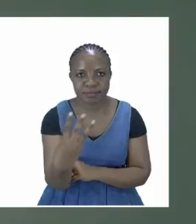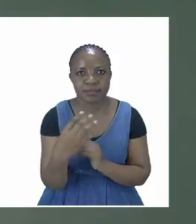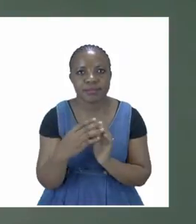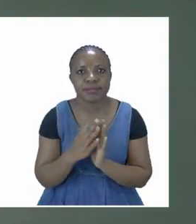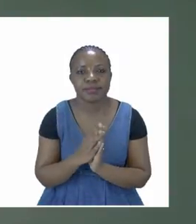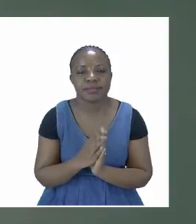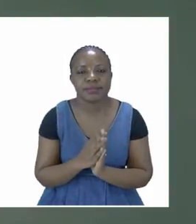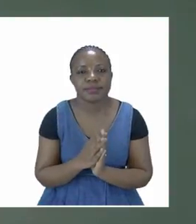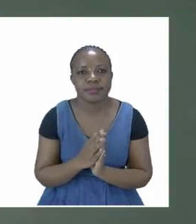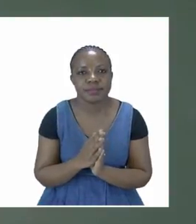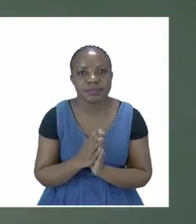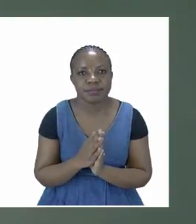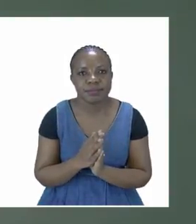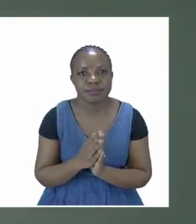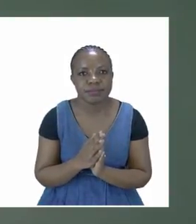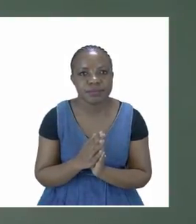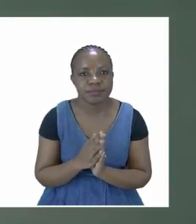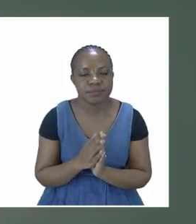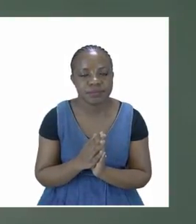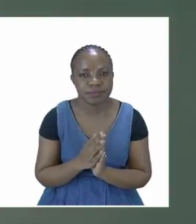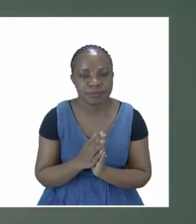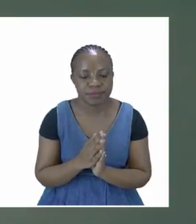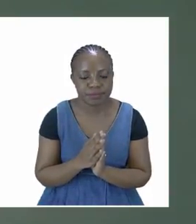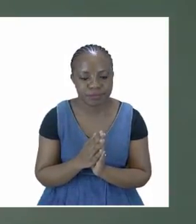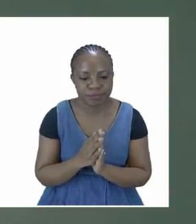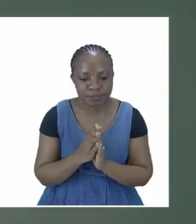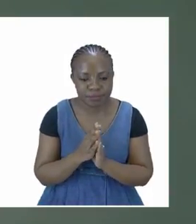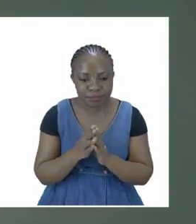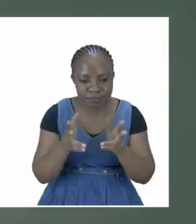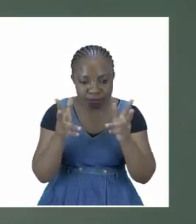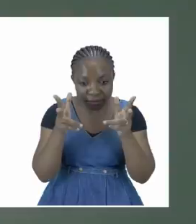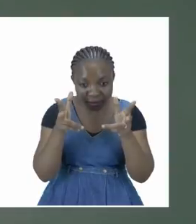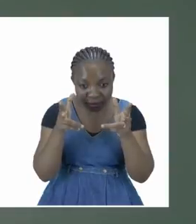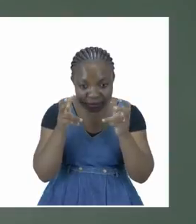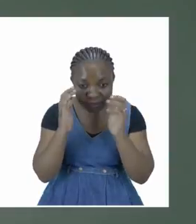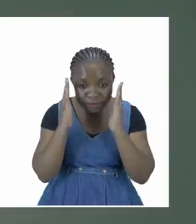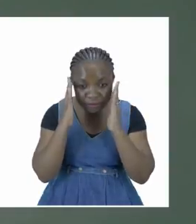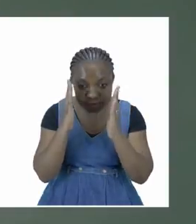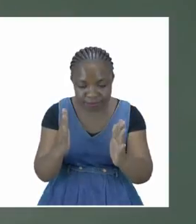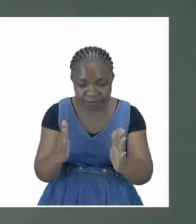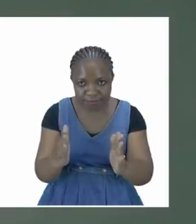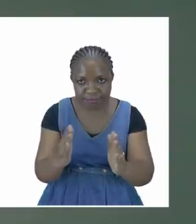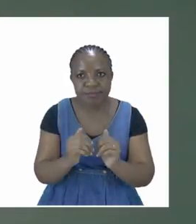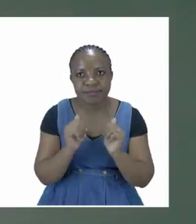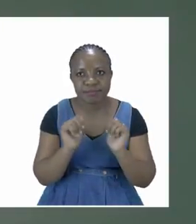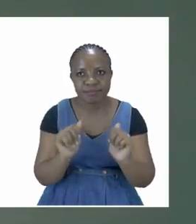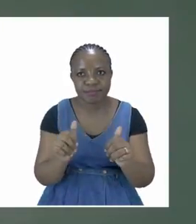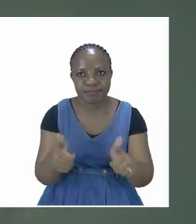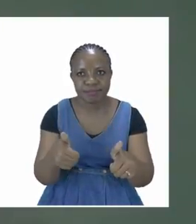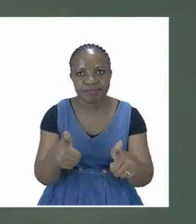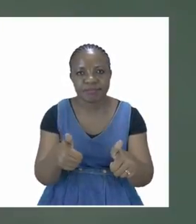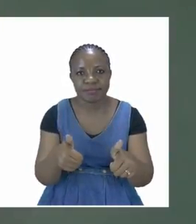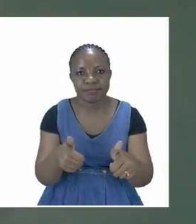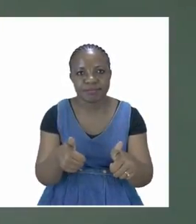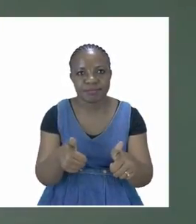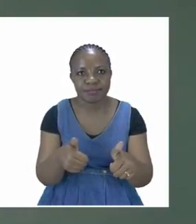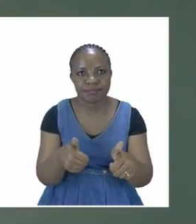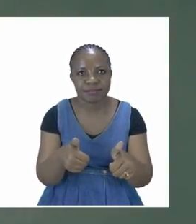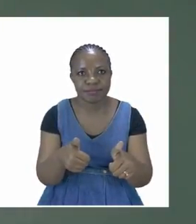now. Are you following me? Well done. Let's continue. We